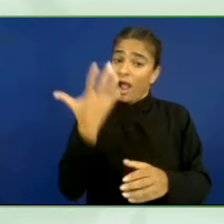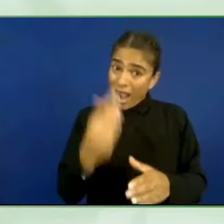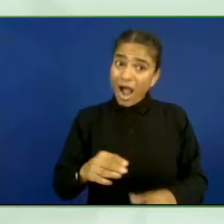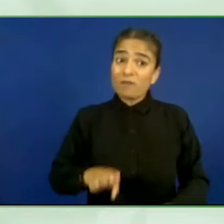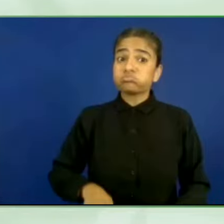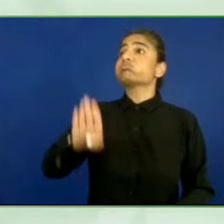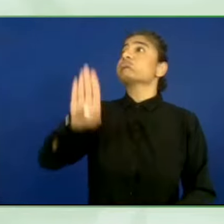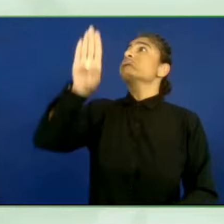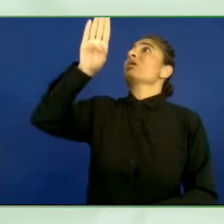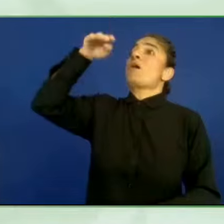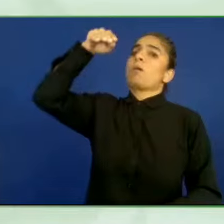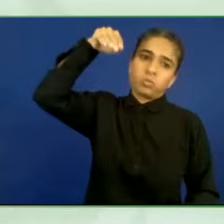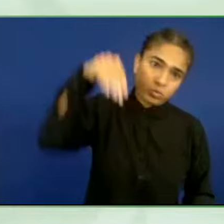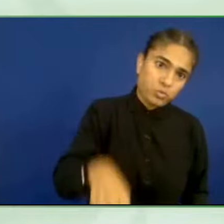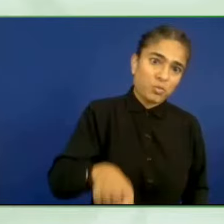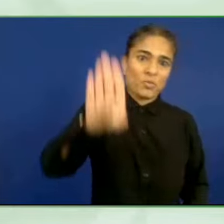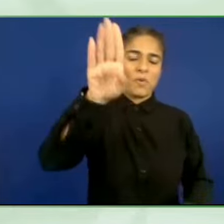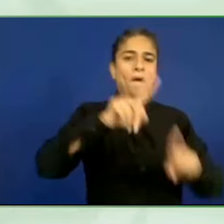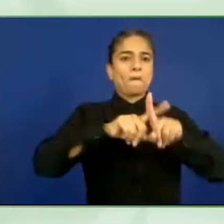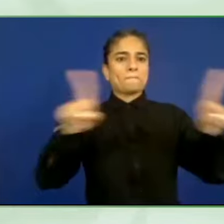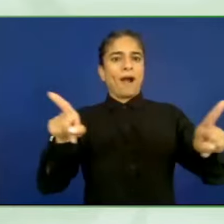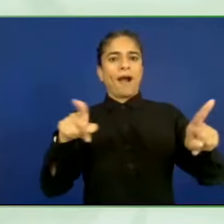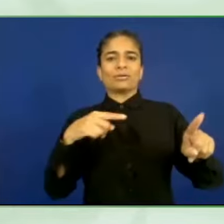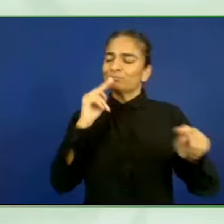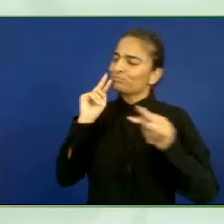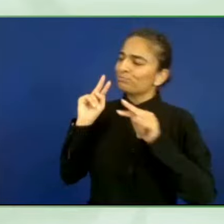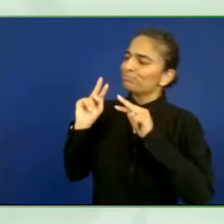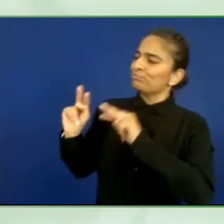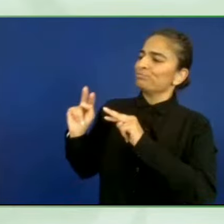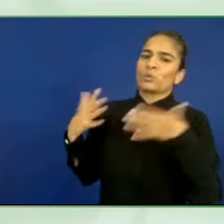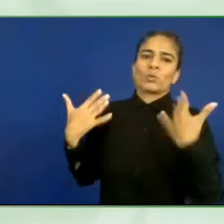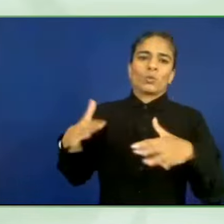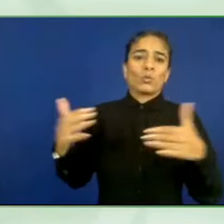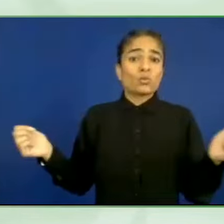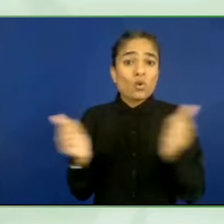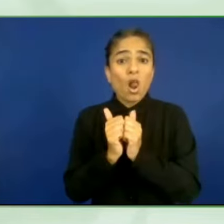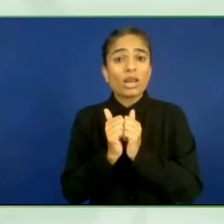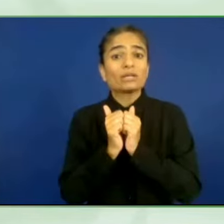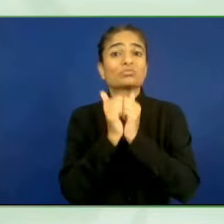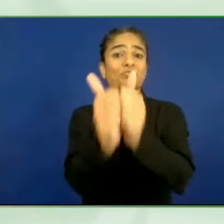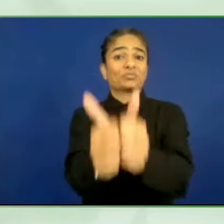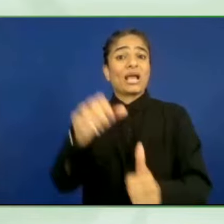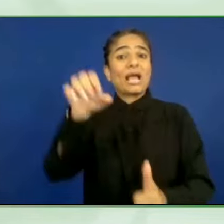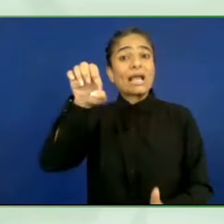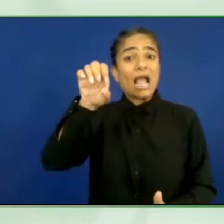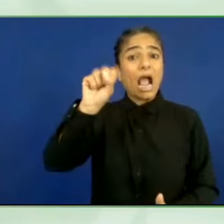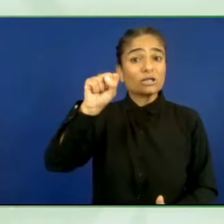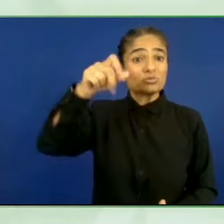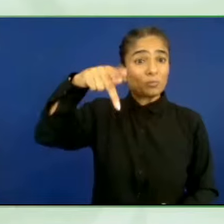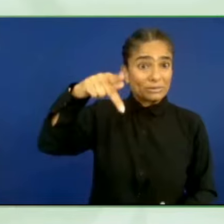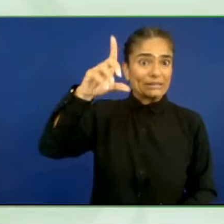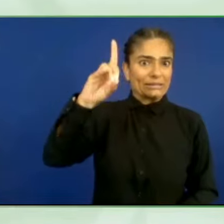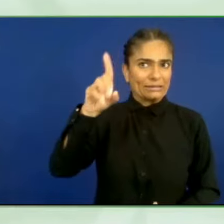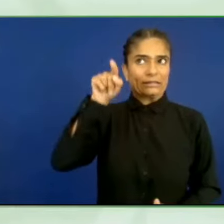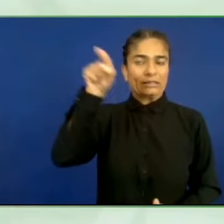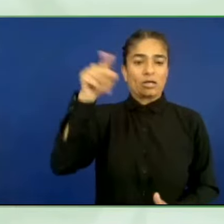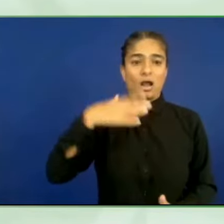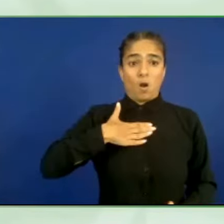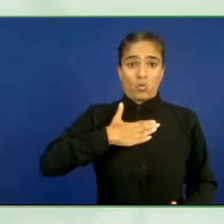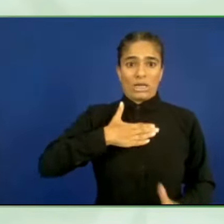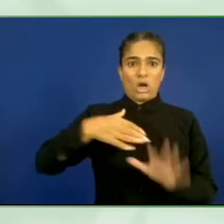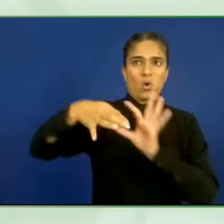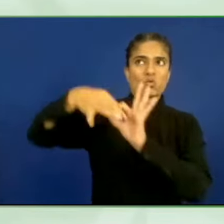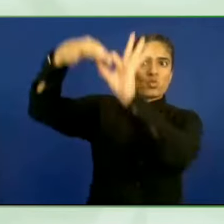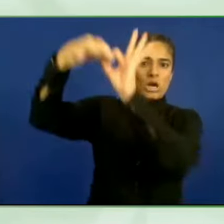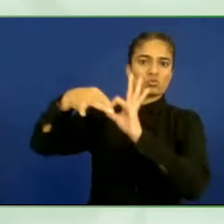following our colleagues in EASPD as well, because I think our connection with EASPD has allowed us to